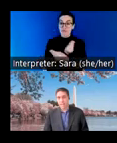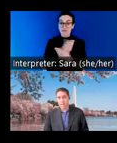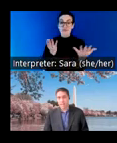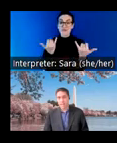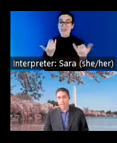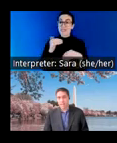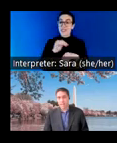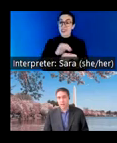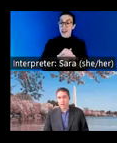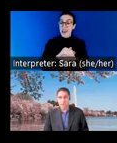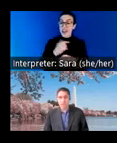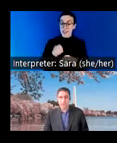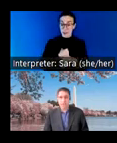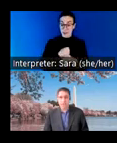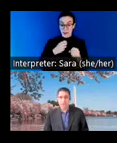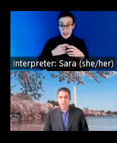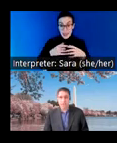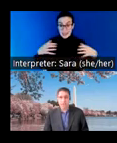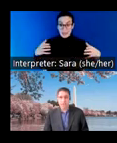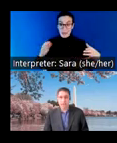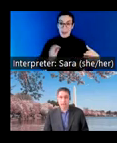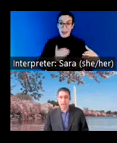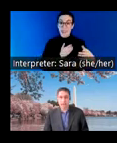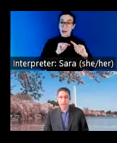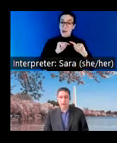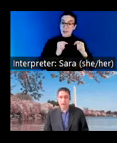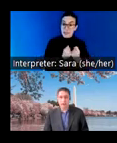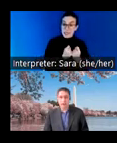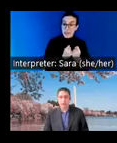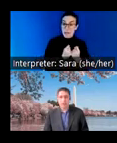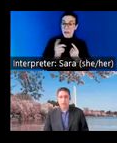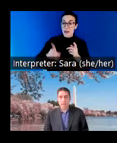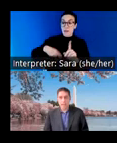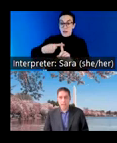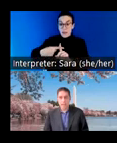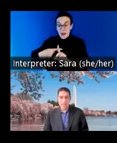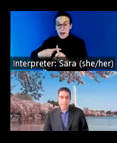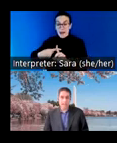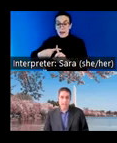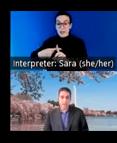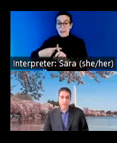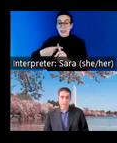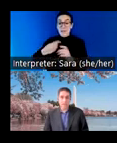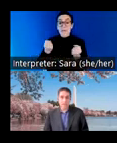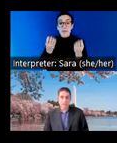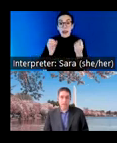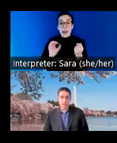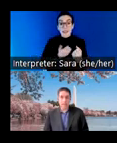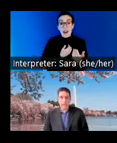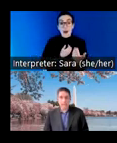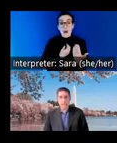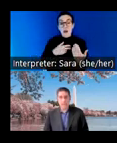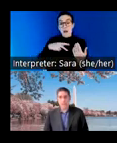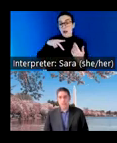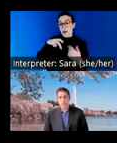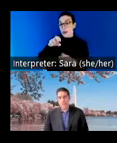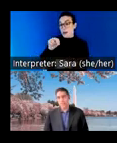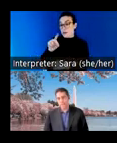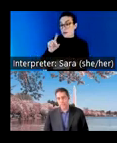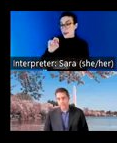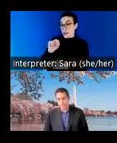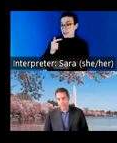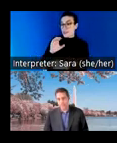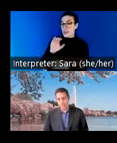only expanded our team and our efforts, but brought a lot of our pending cases that I told you about last year